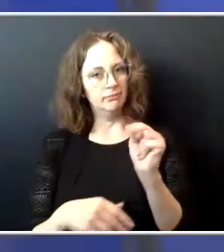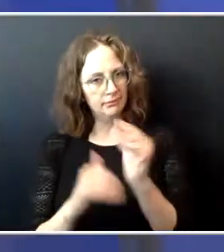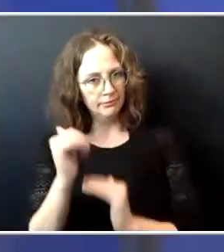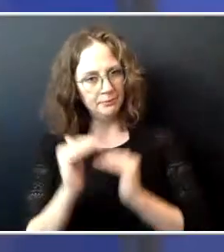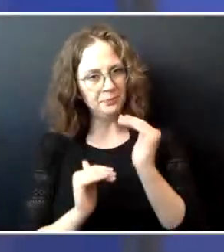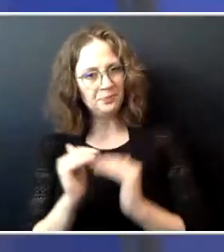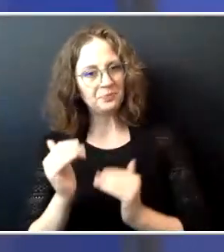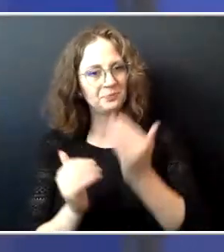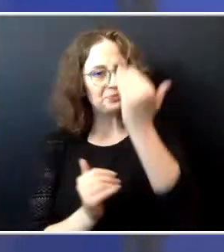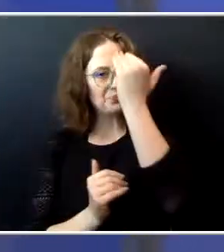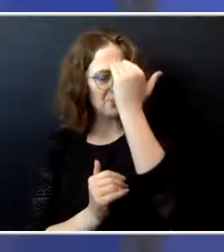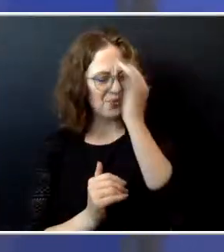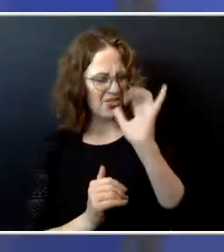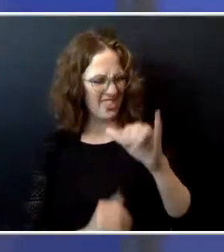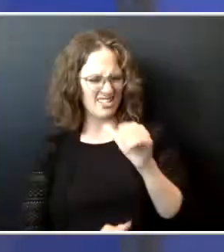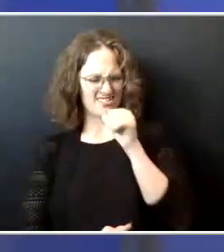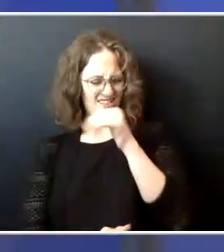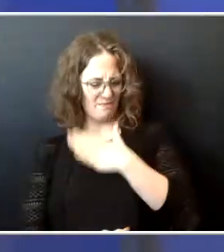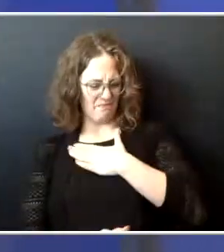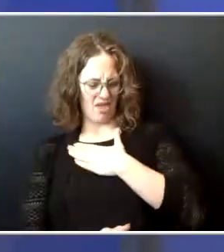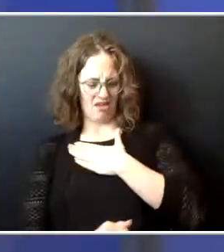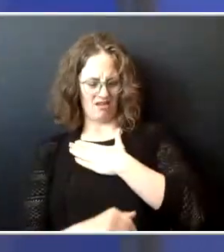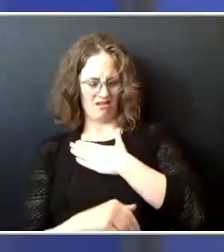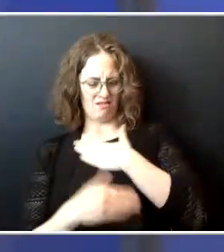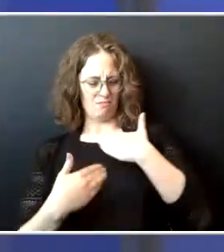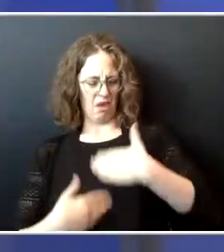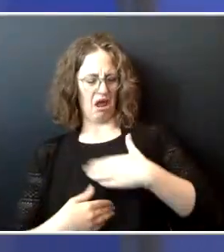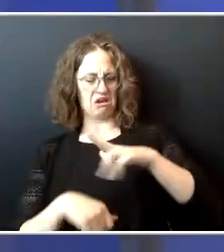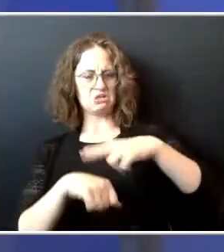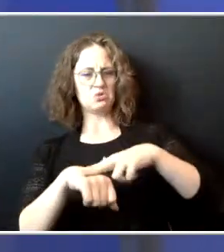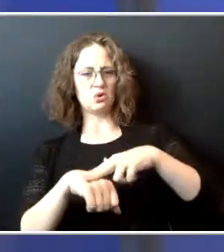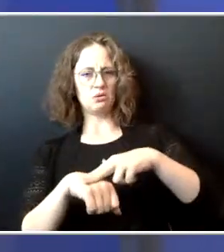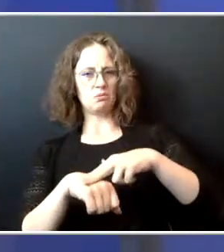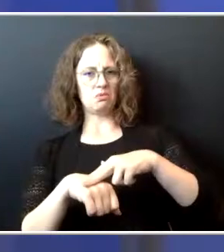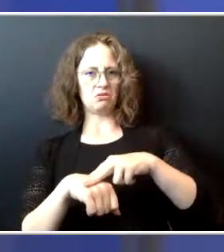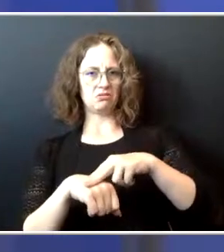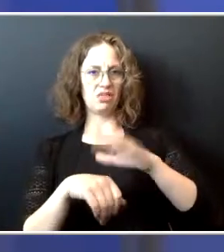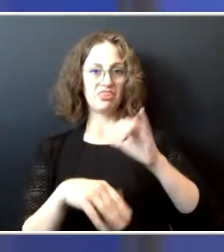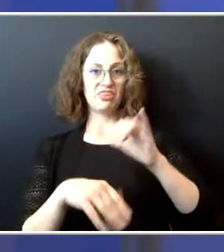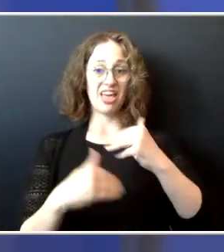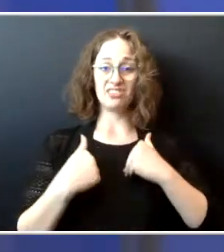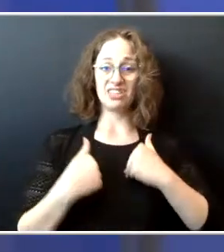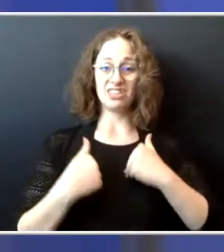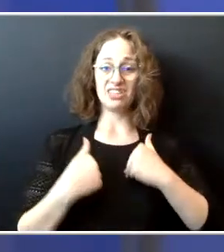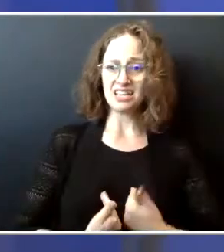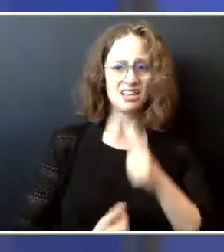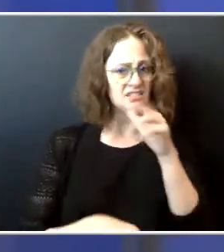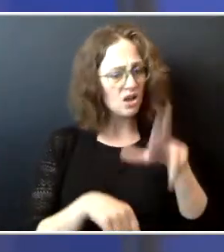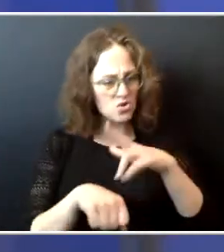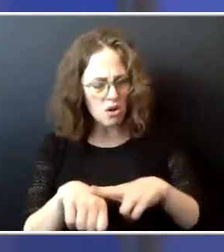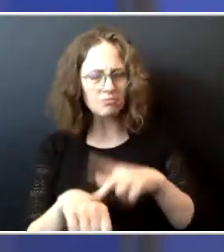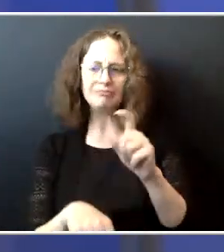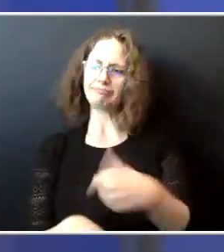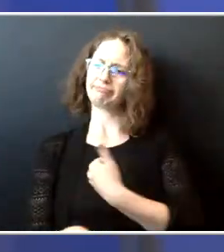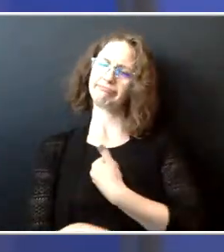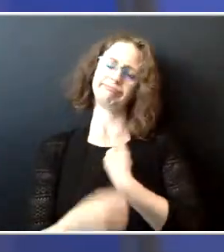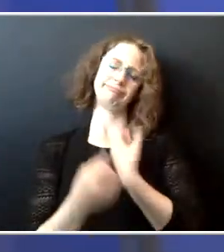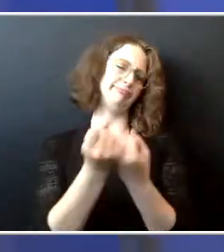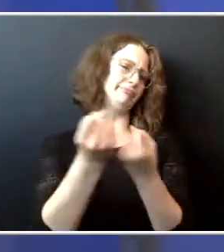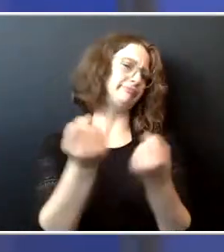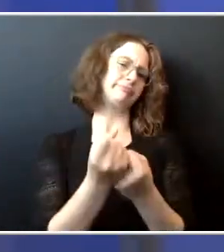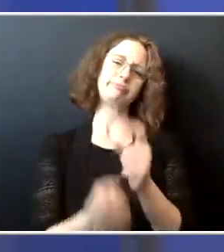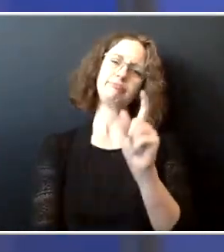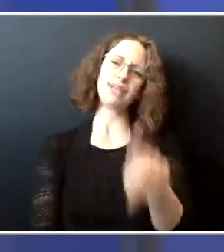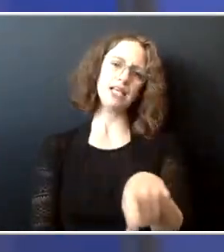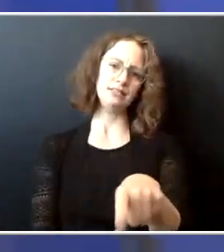normally be, or your fatigue level, be an advocate for yourself and just be like, hey, can we double